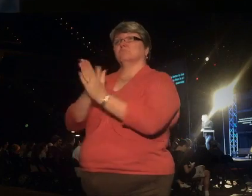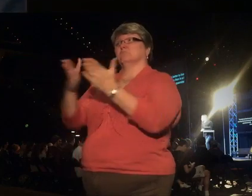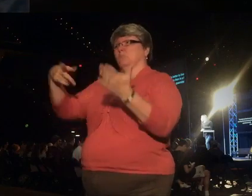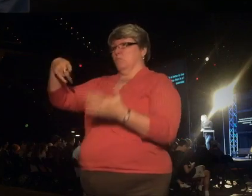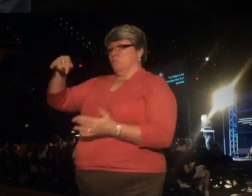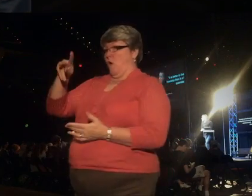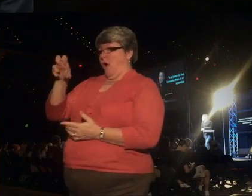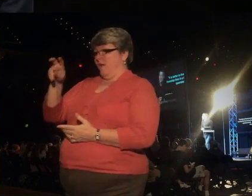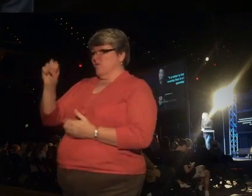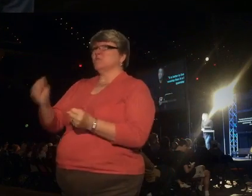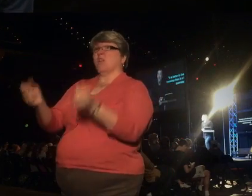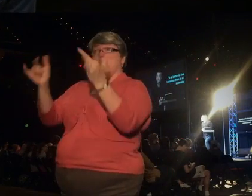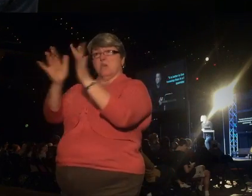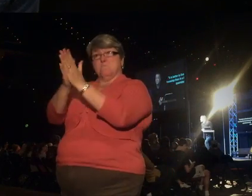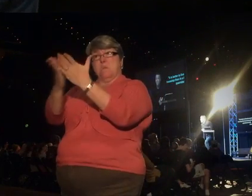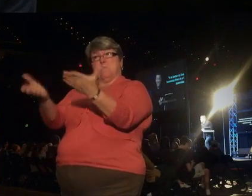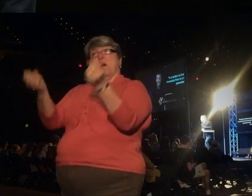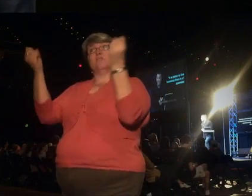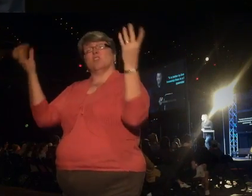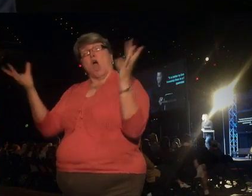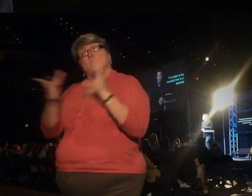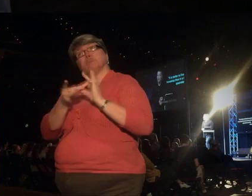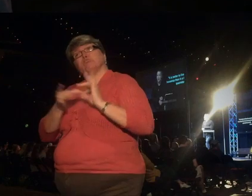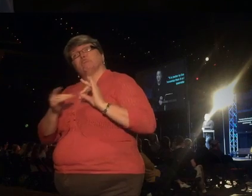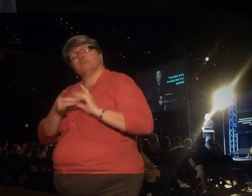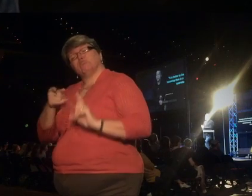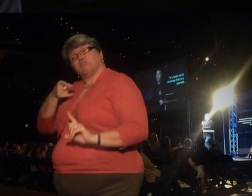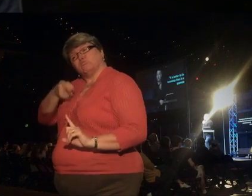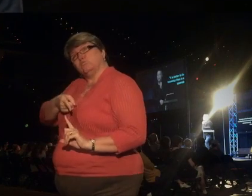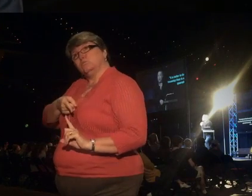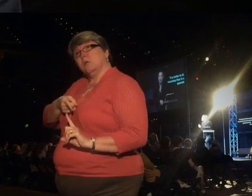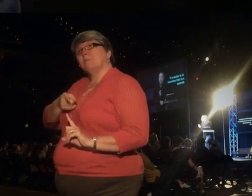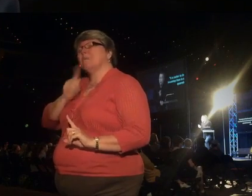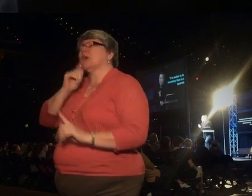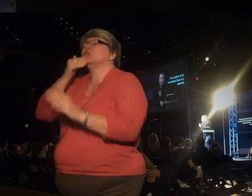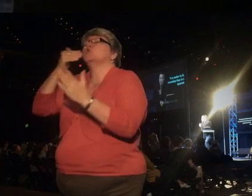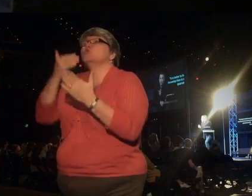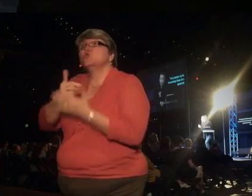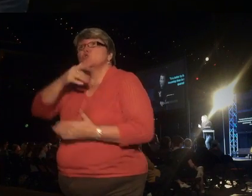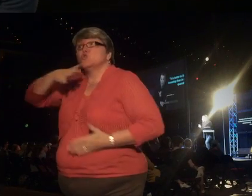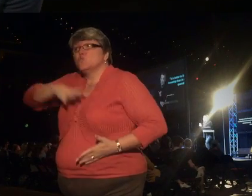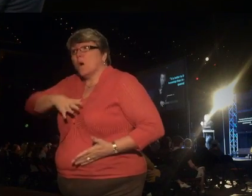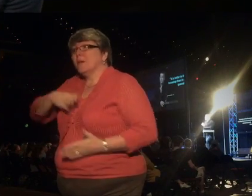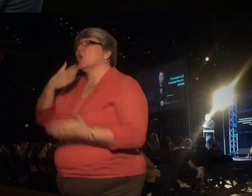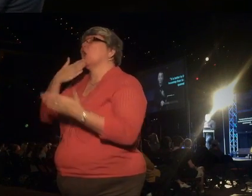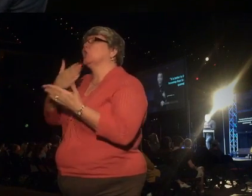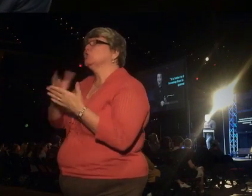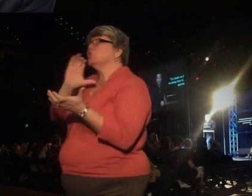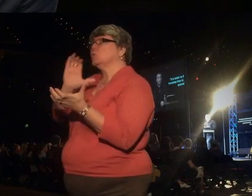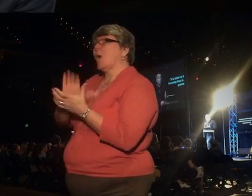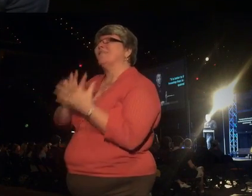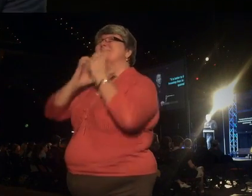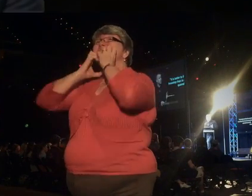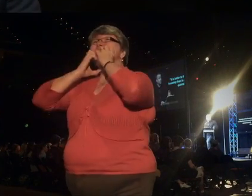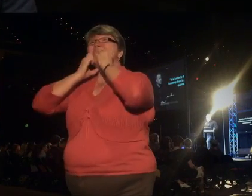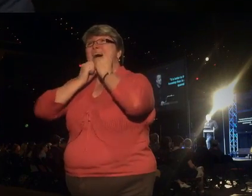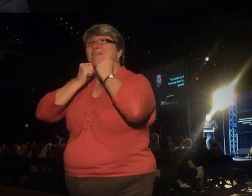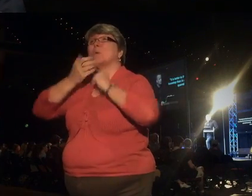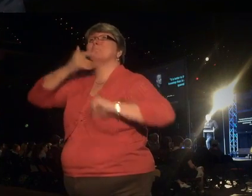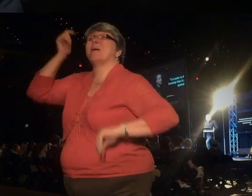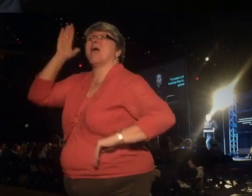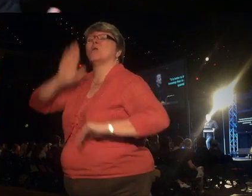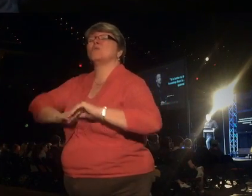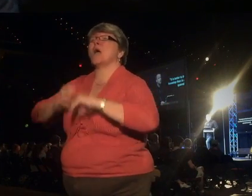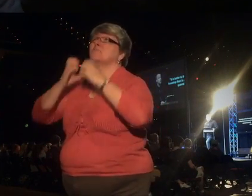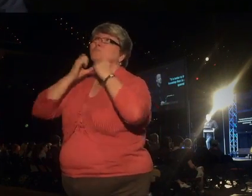of Proverbs and much of the Bible has a lot to say about a good woman or a good wife, that she's more valuable than